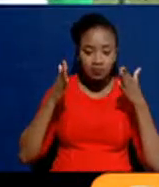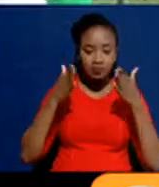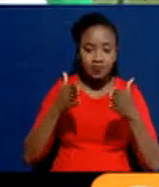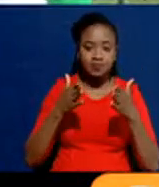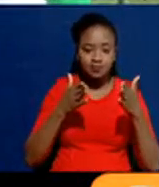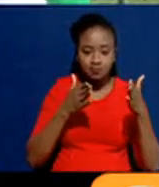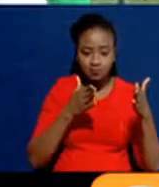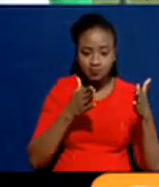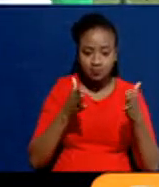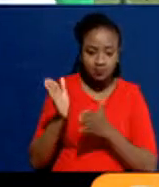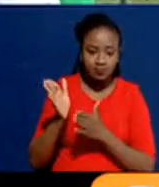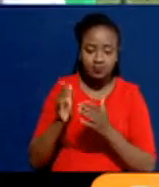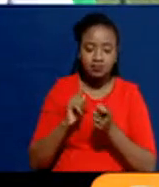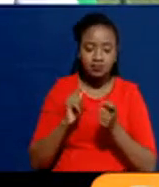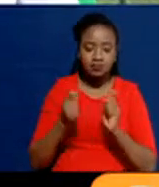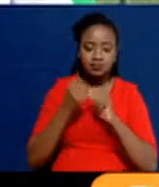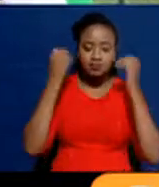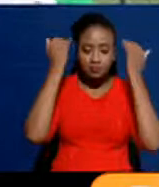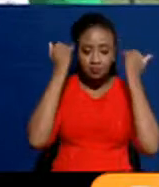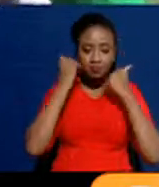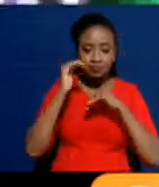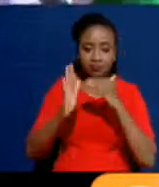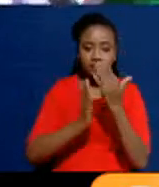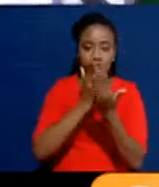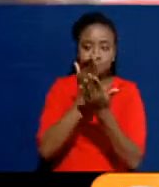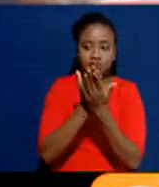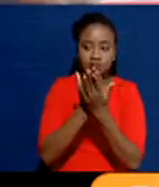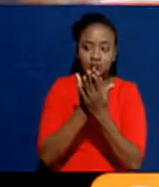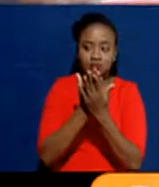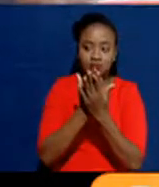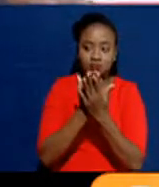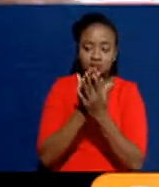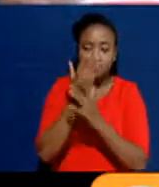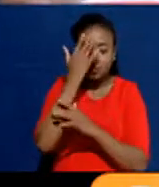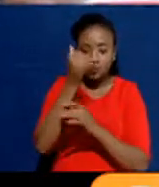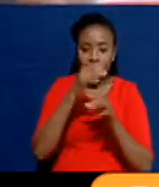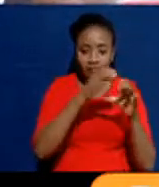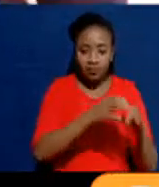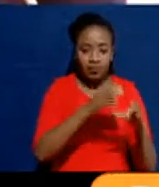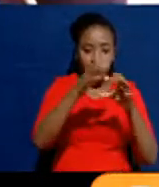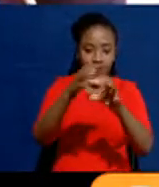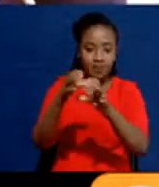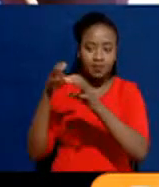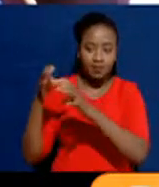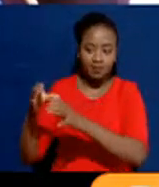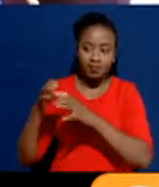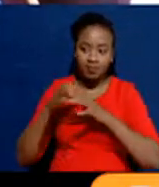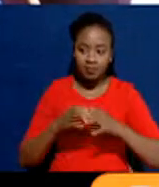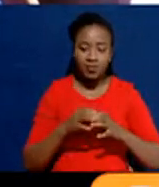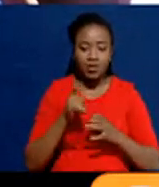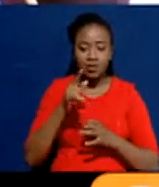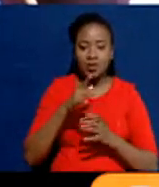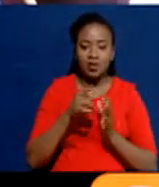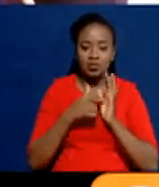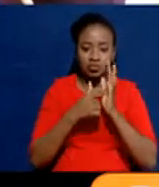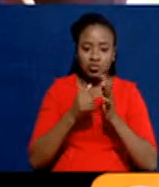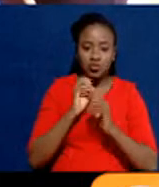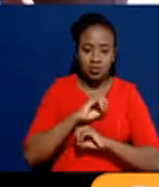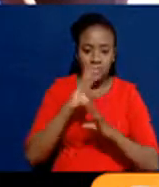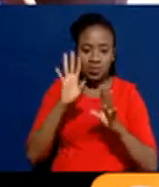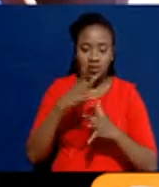Appeal, where the parties that have lost the case have indicated their desire to actually pursue